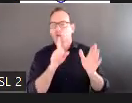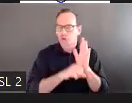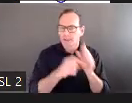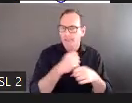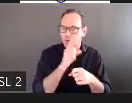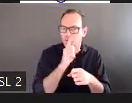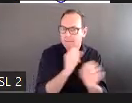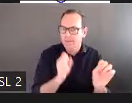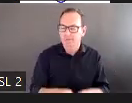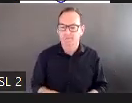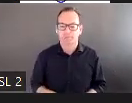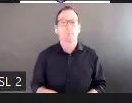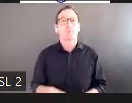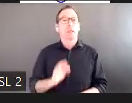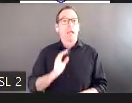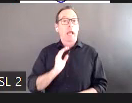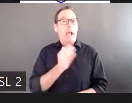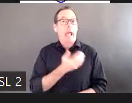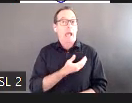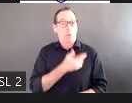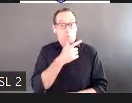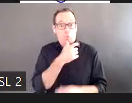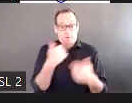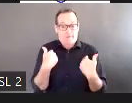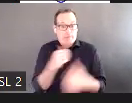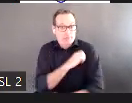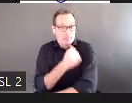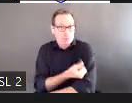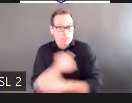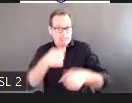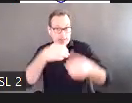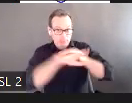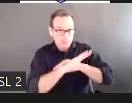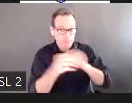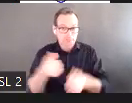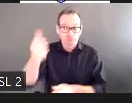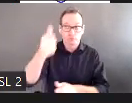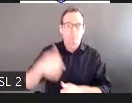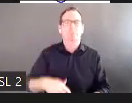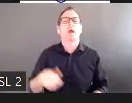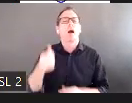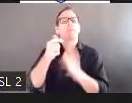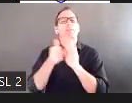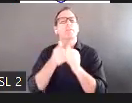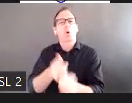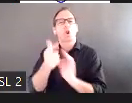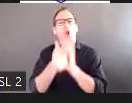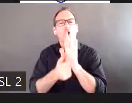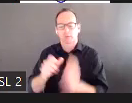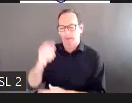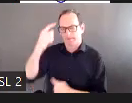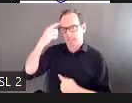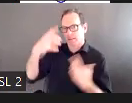under the Mental Health Act. Sometimes we'll go and with EMS, we end up with a social admission to